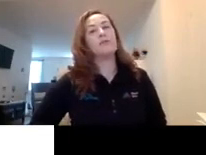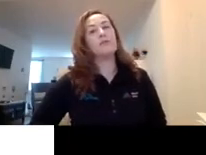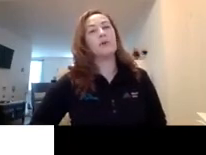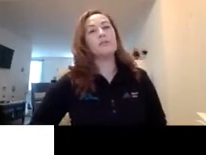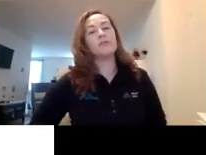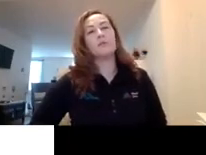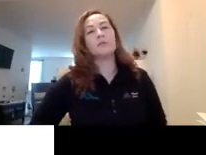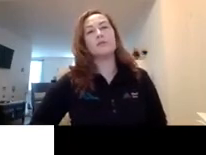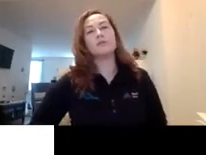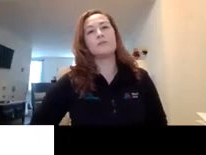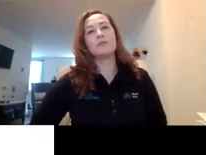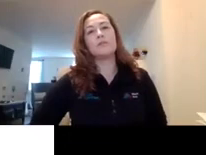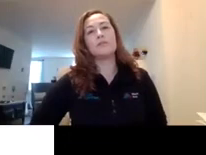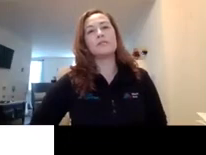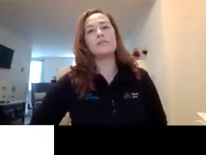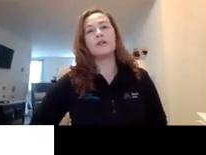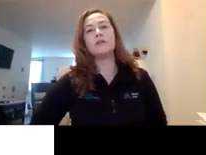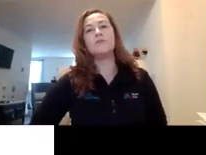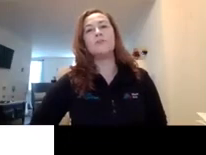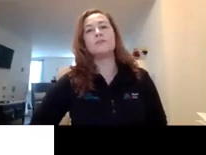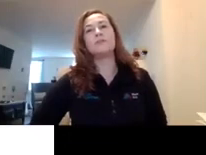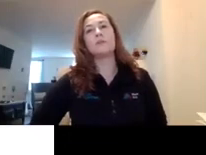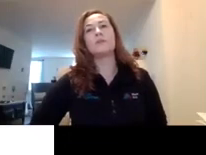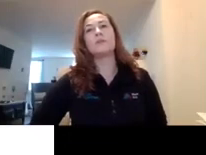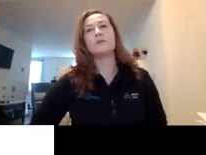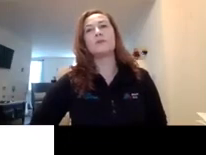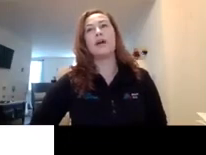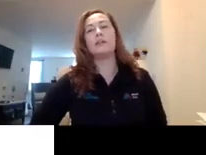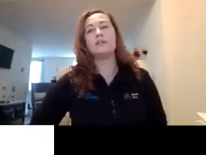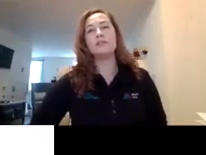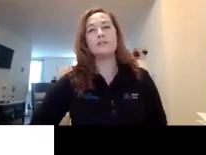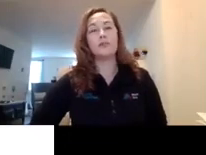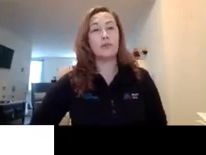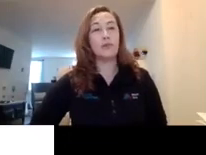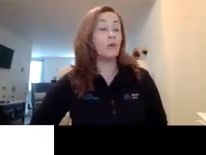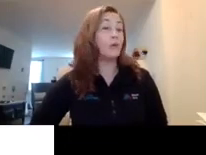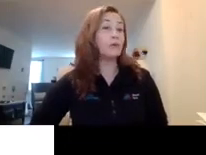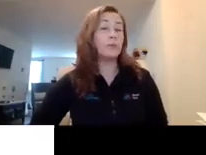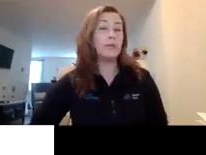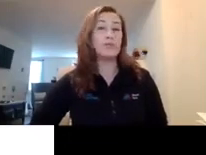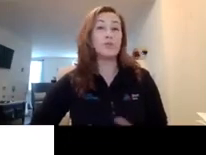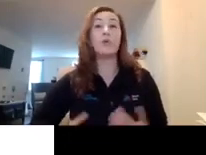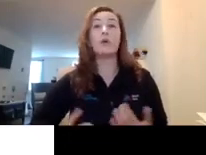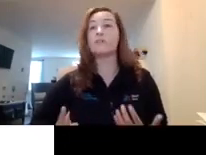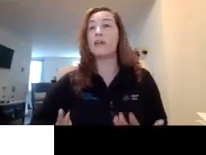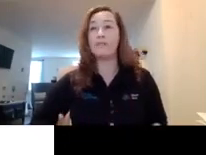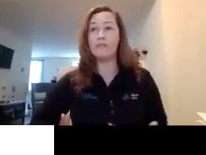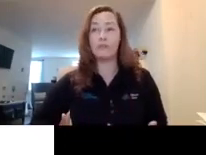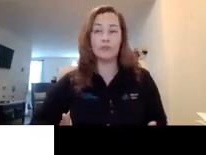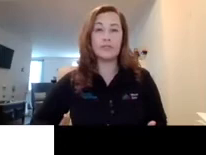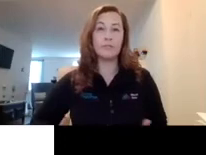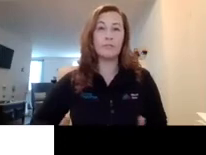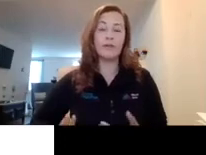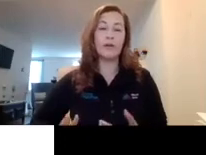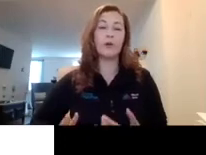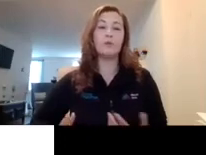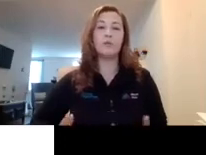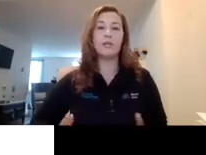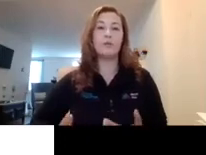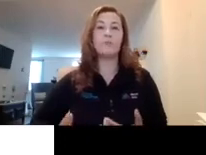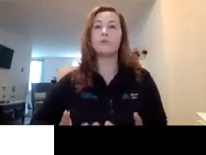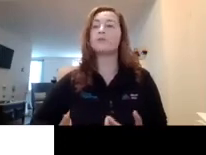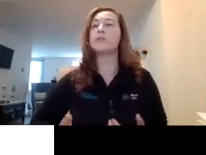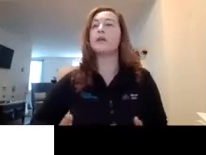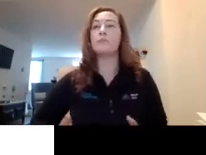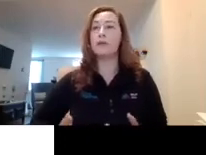video remote interpreting sometimes is not the best interpreting modalities for all patients who are deaf, for example, and